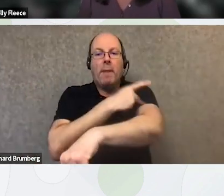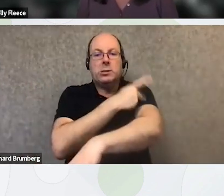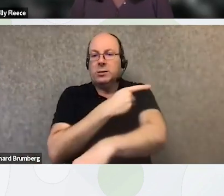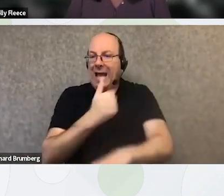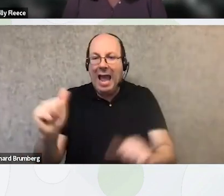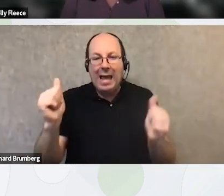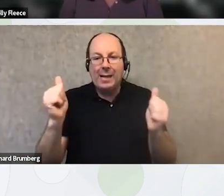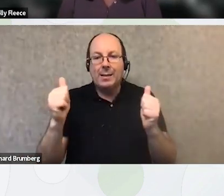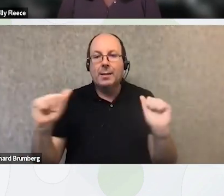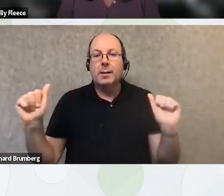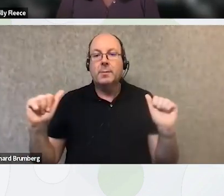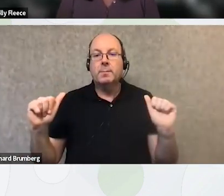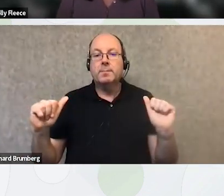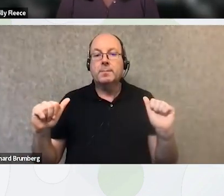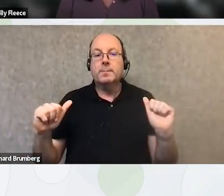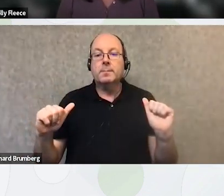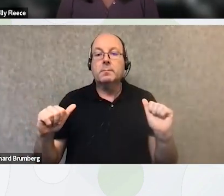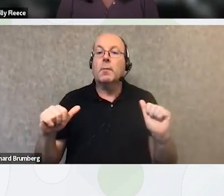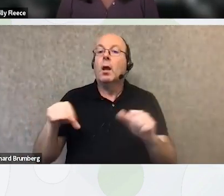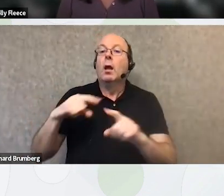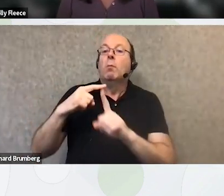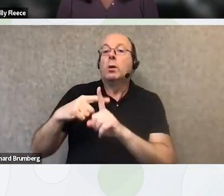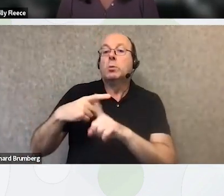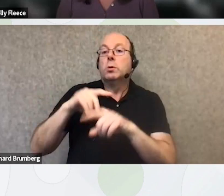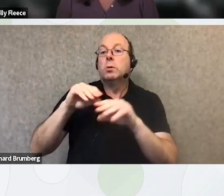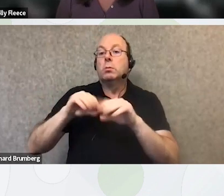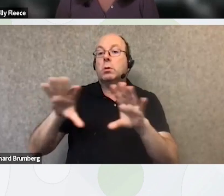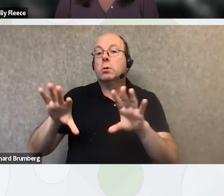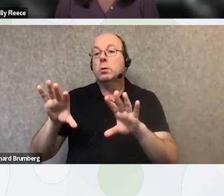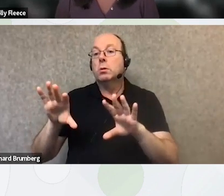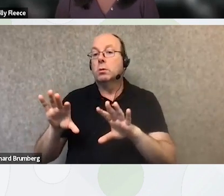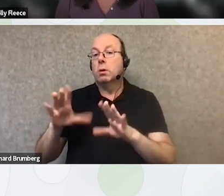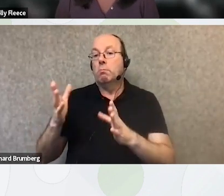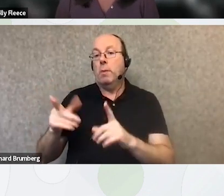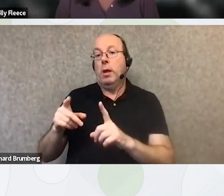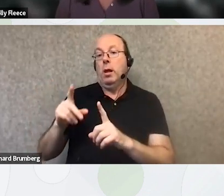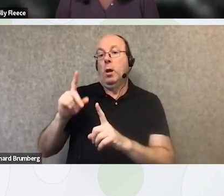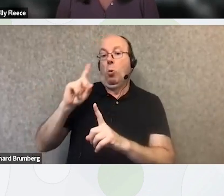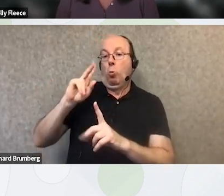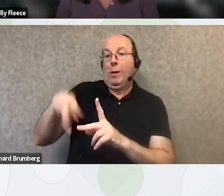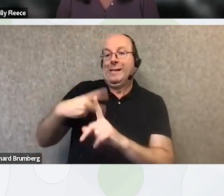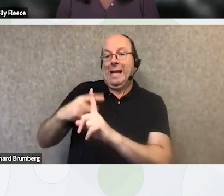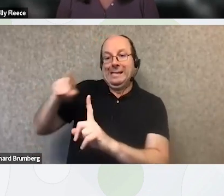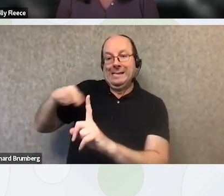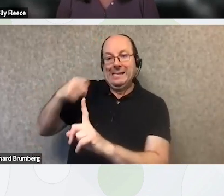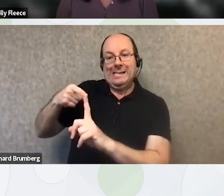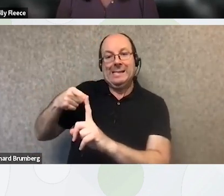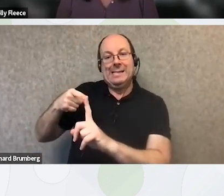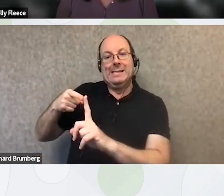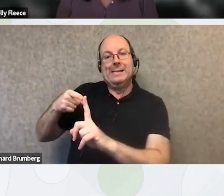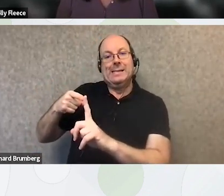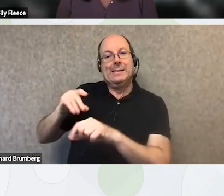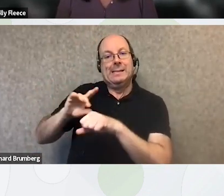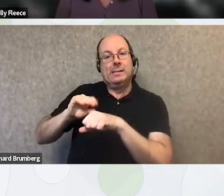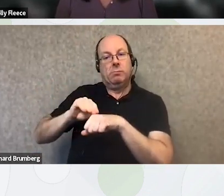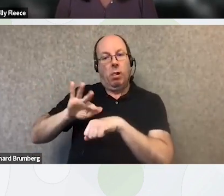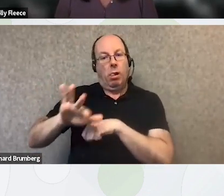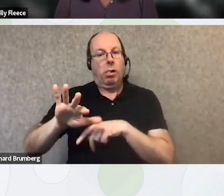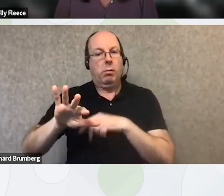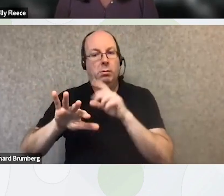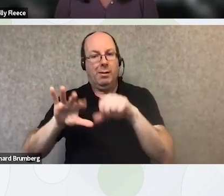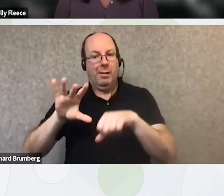addition to the need for any specific transmission-based precautions based on the particular pathogen that we may be worried